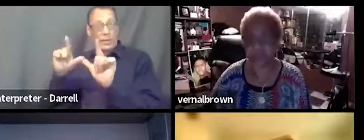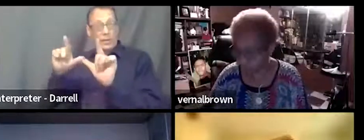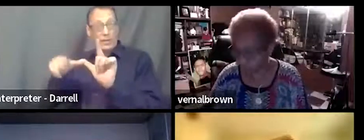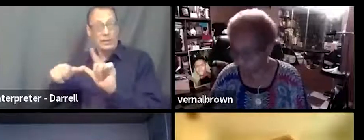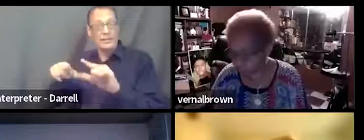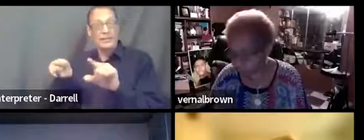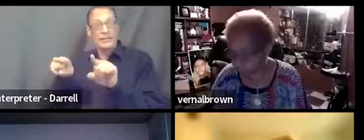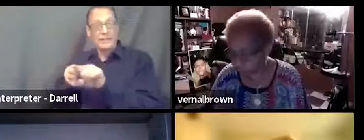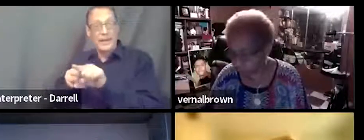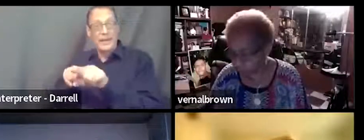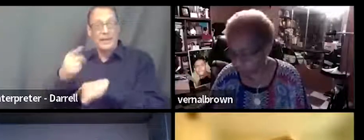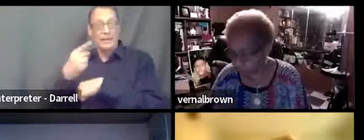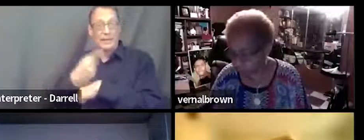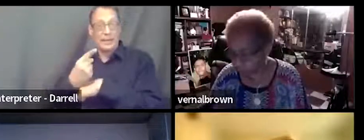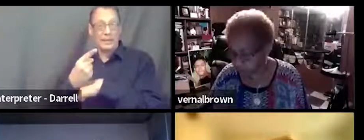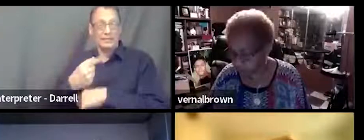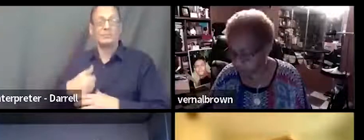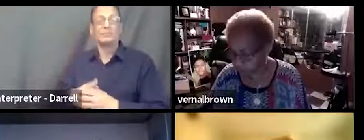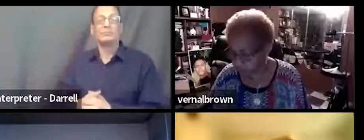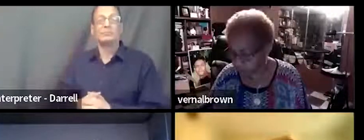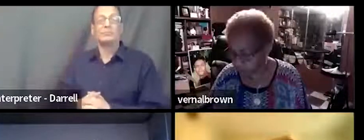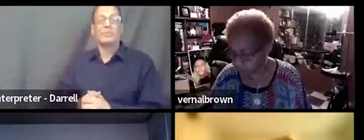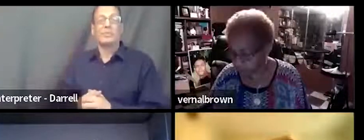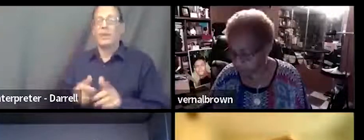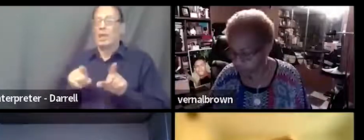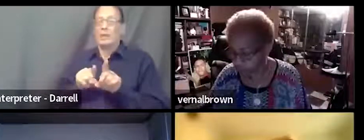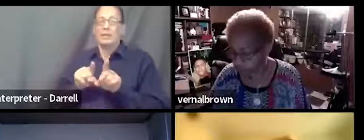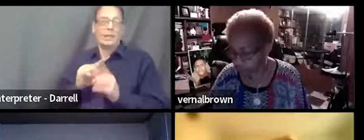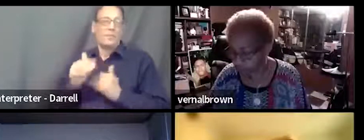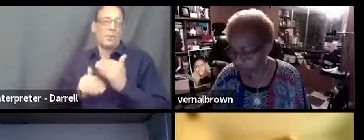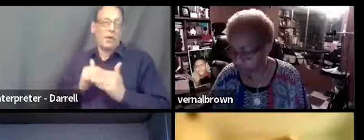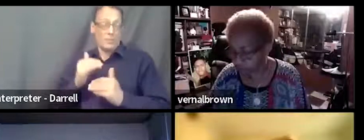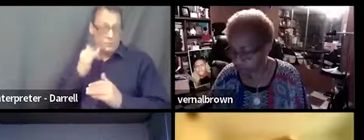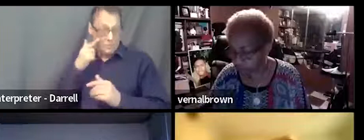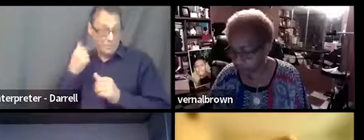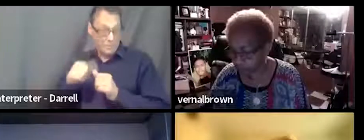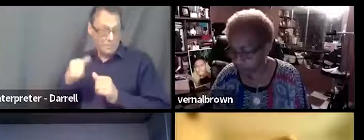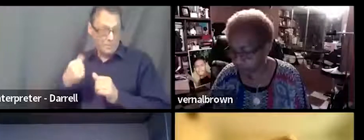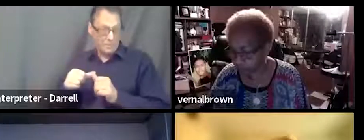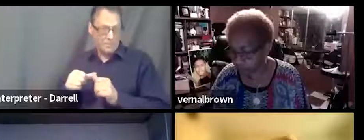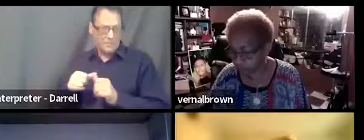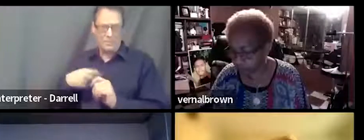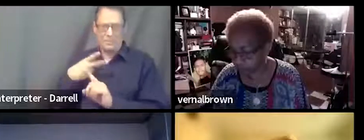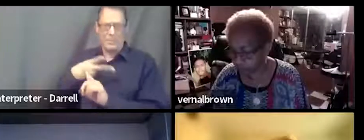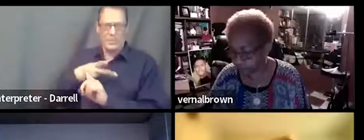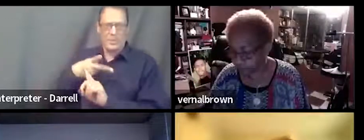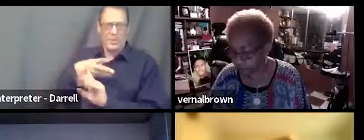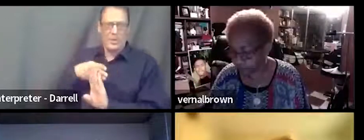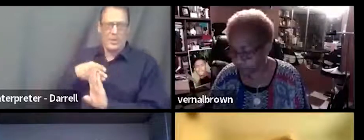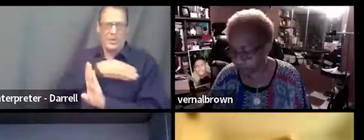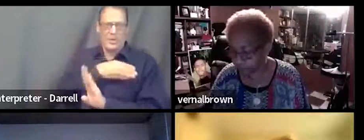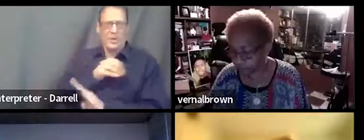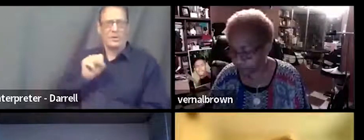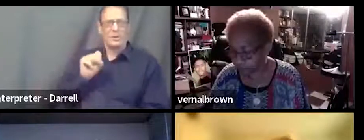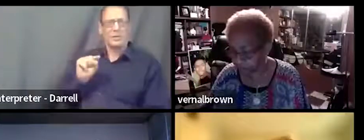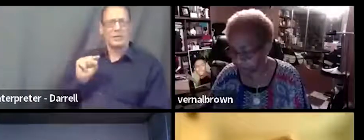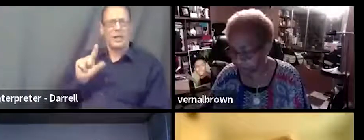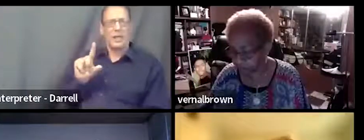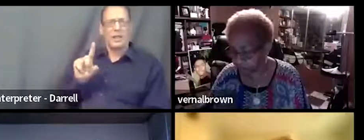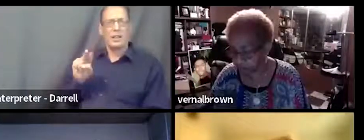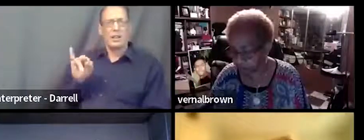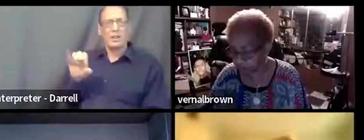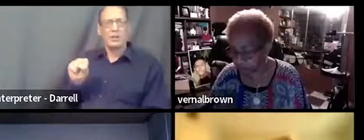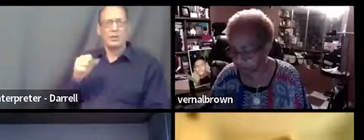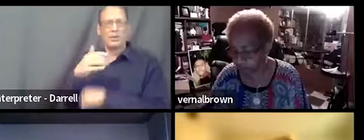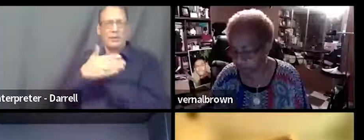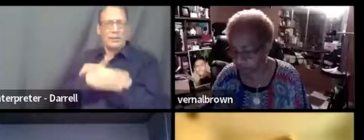day. We just went through the same process, as you may recall, a couple of months ago with our St. Louis County primary law